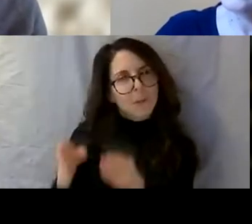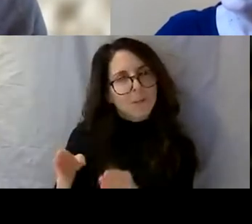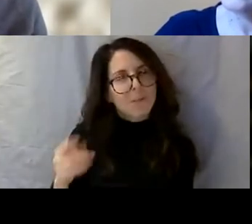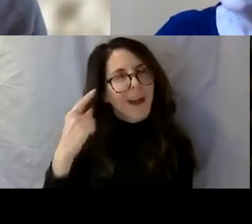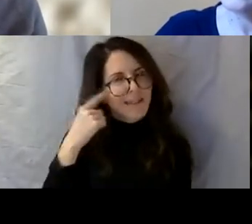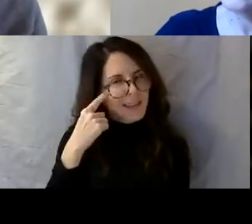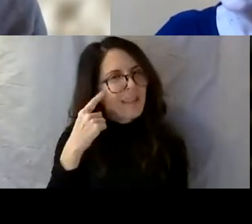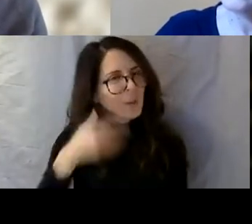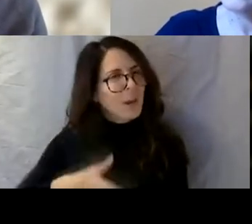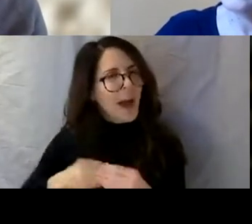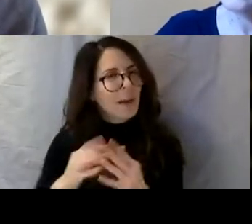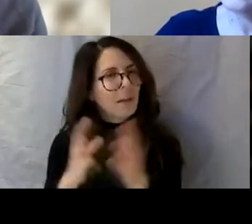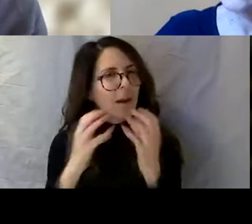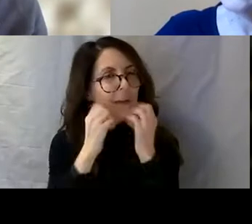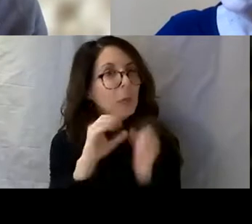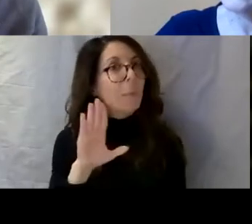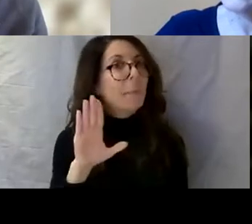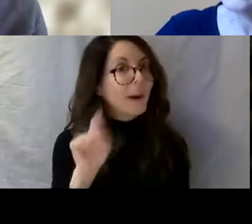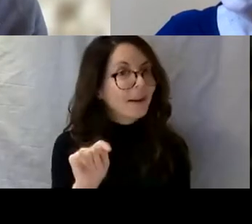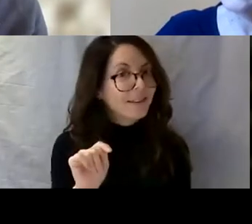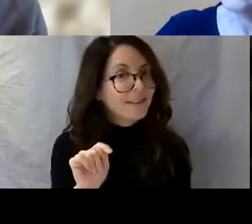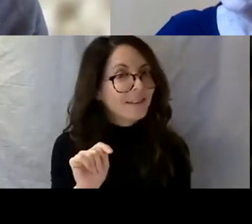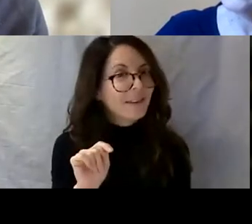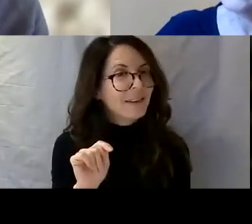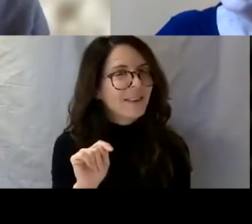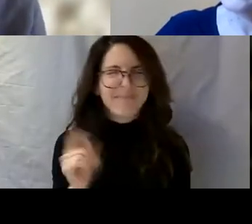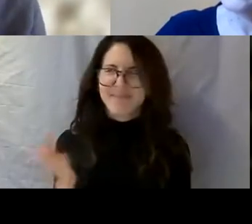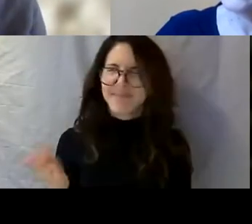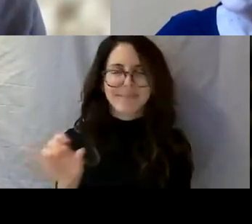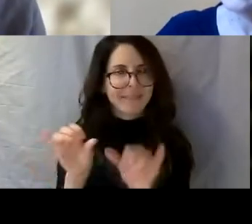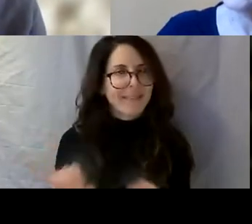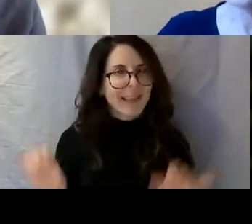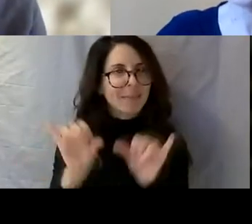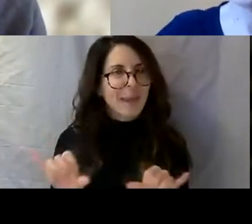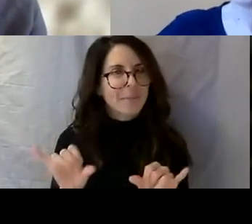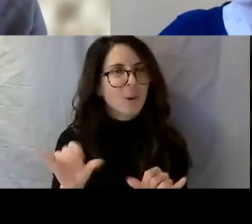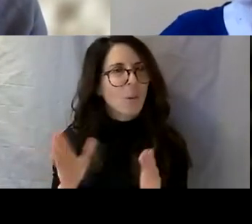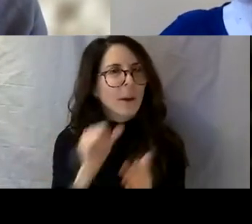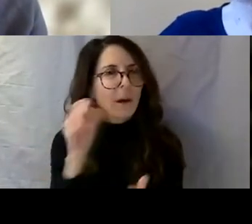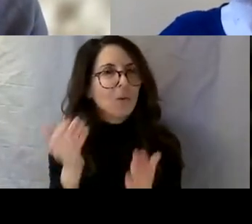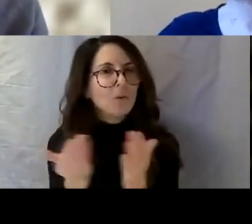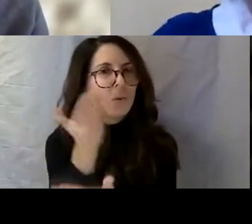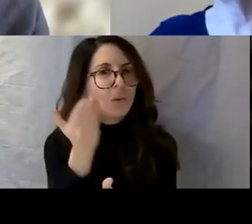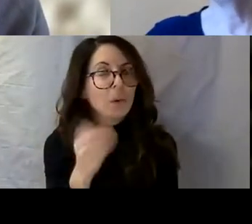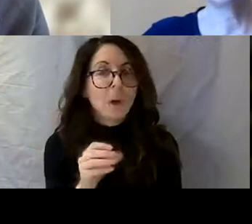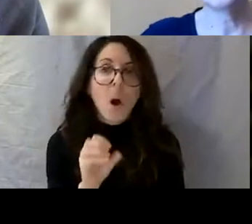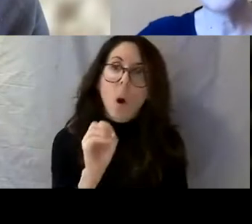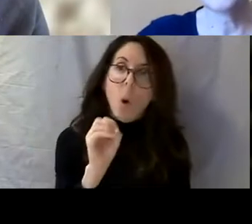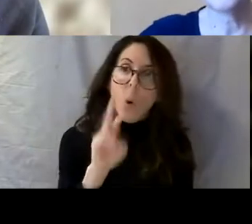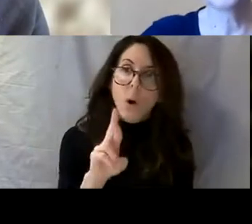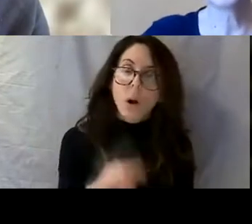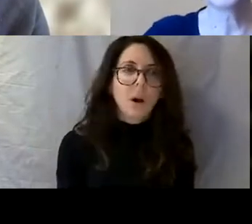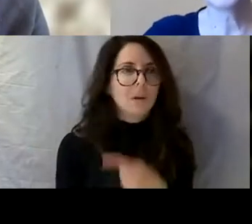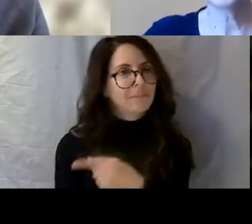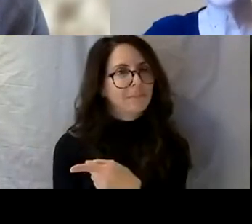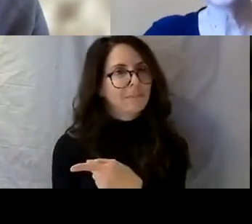lot, but maybe we should look at people we don't know. Or on the other hand, maybe we should invite someone none of